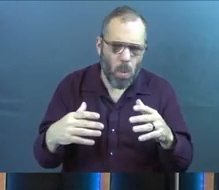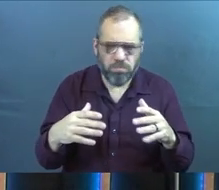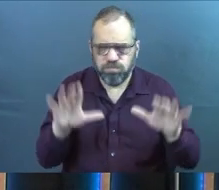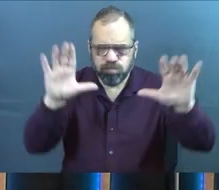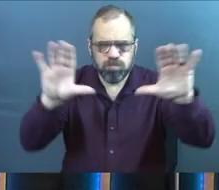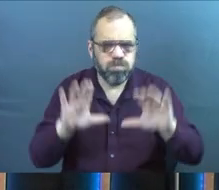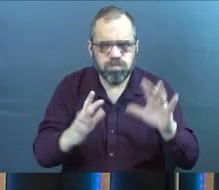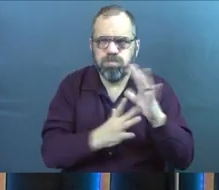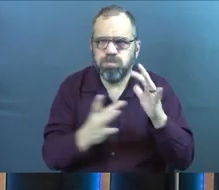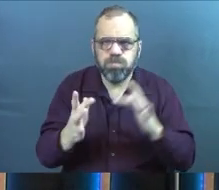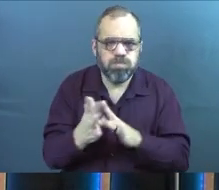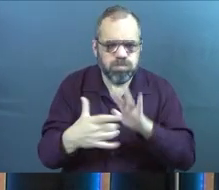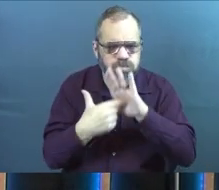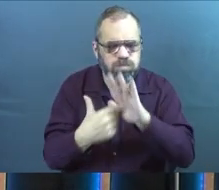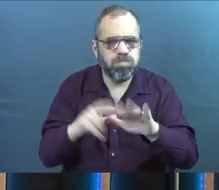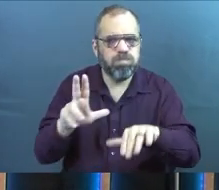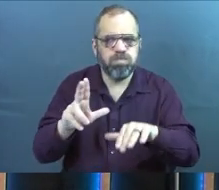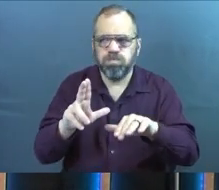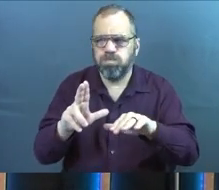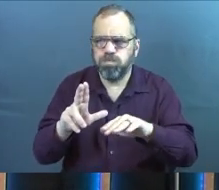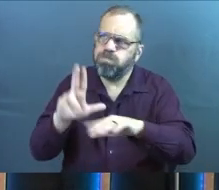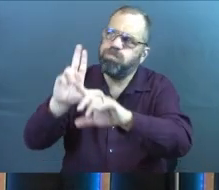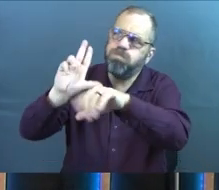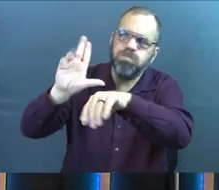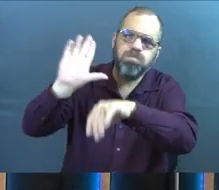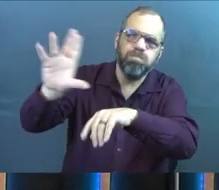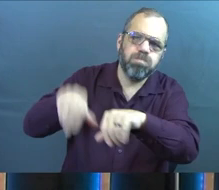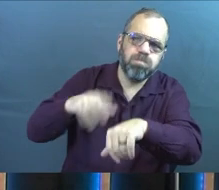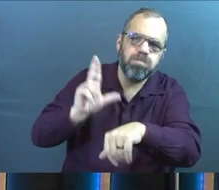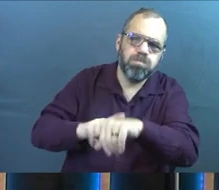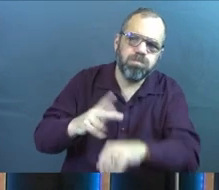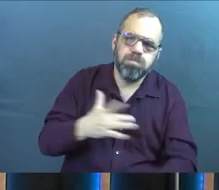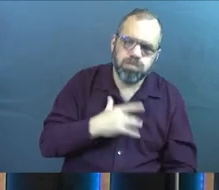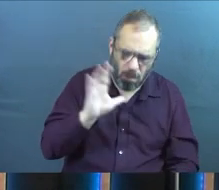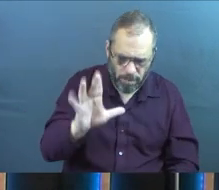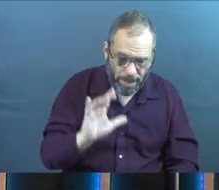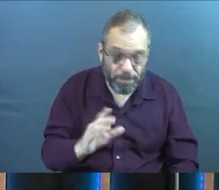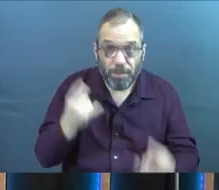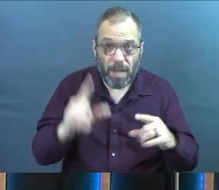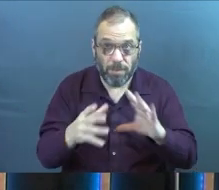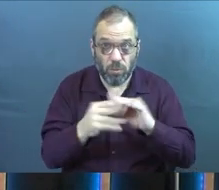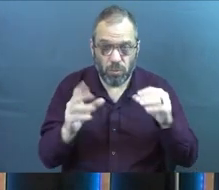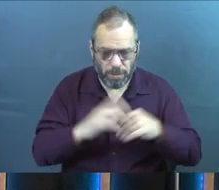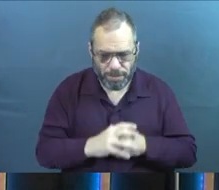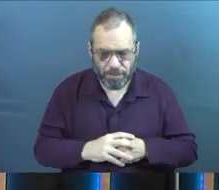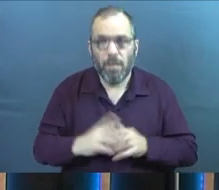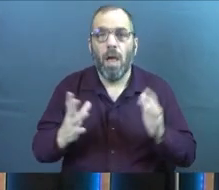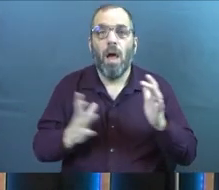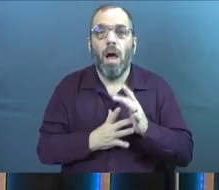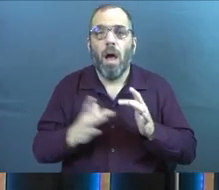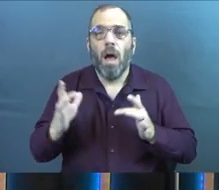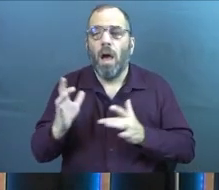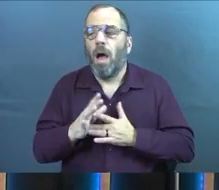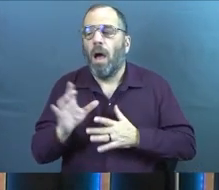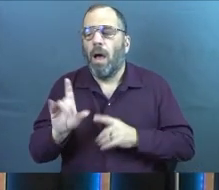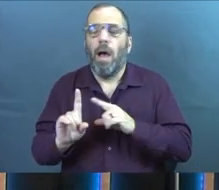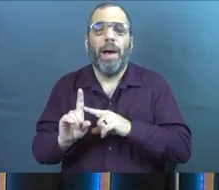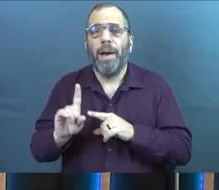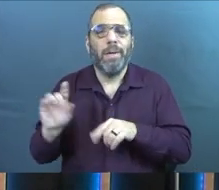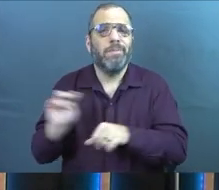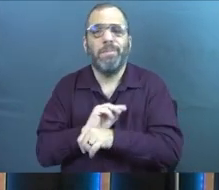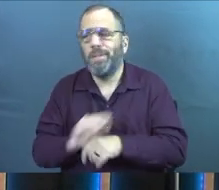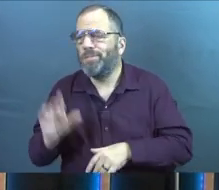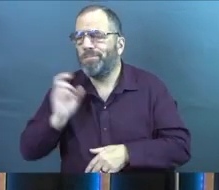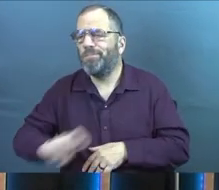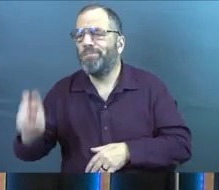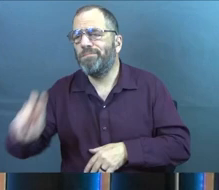such a great moment of Jesus just showing his nature, showing his heart for his people. But what's going on is Jesus is, you know, he's going around, Jesus is doing his ministry,